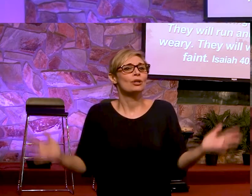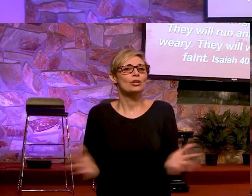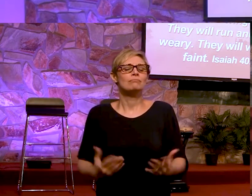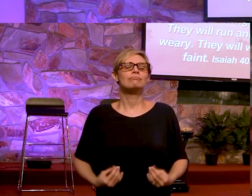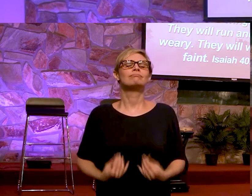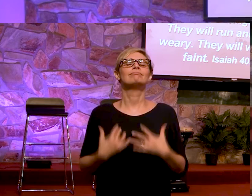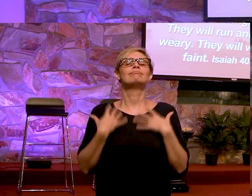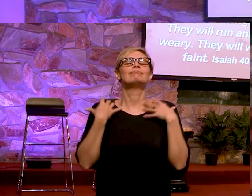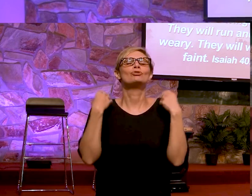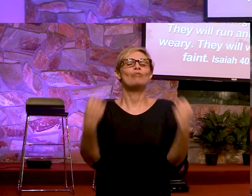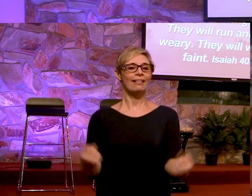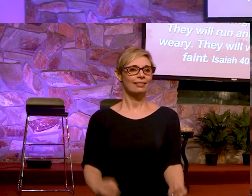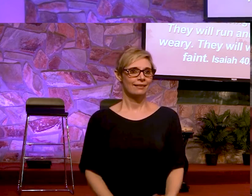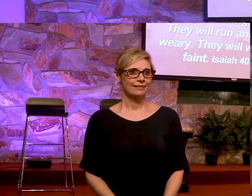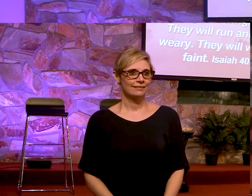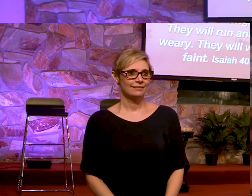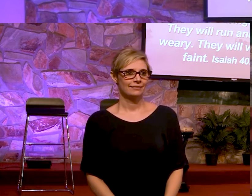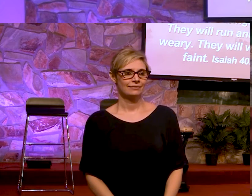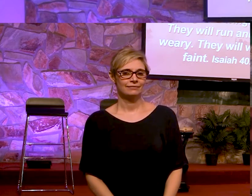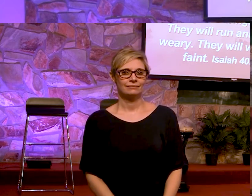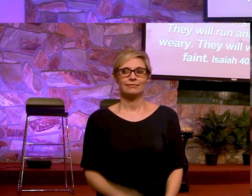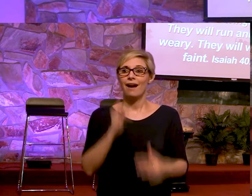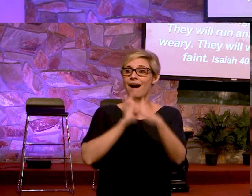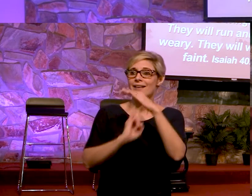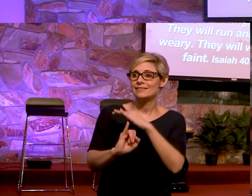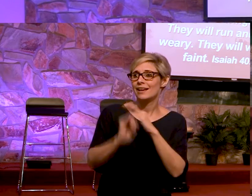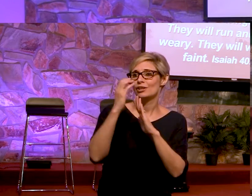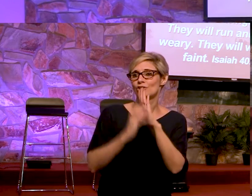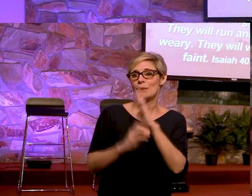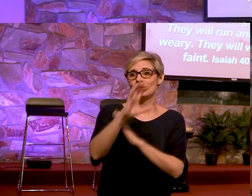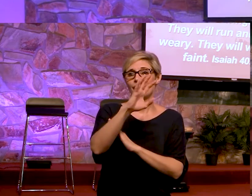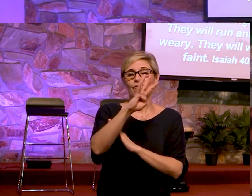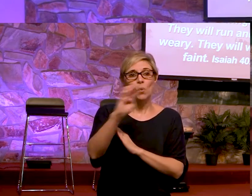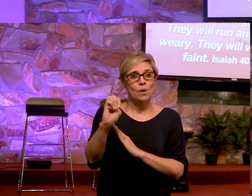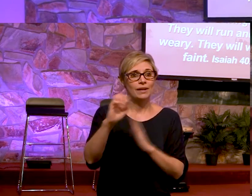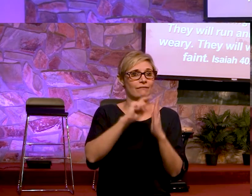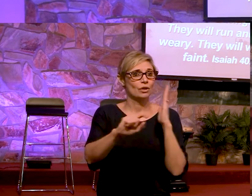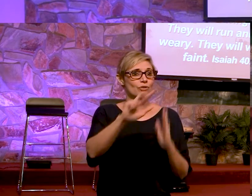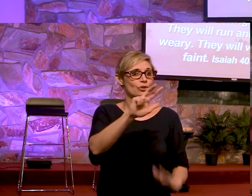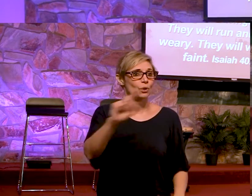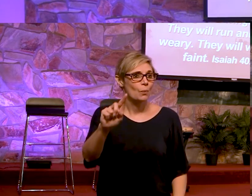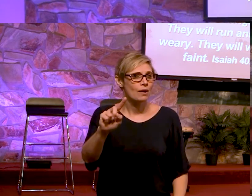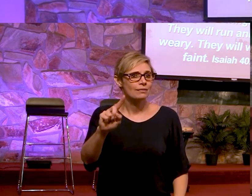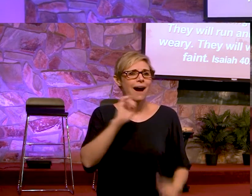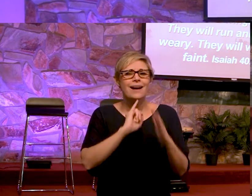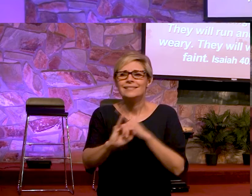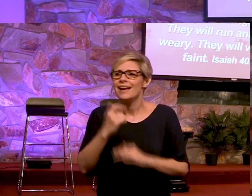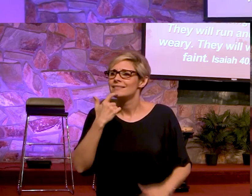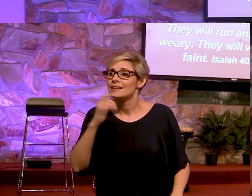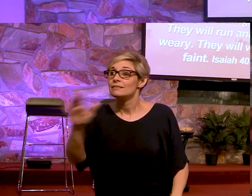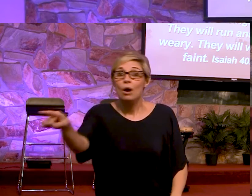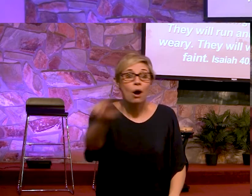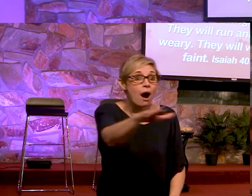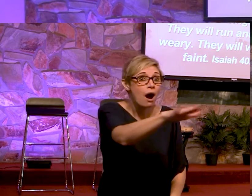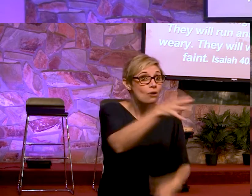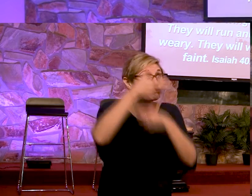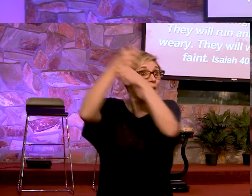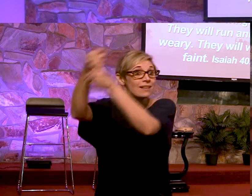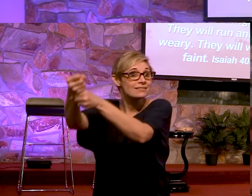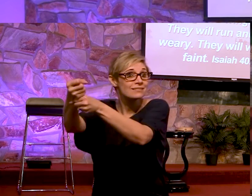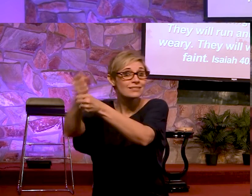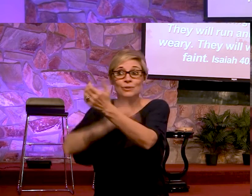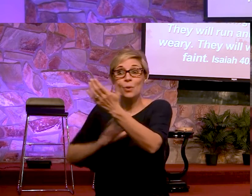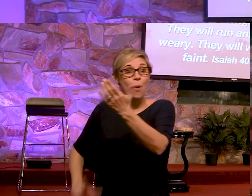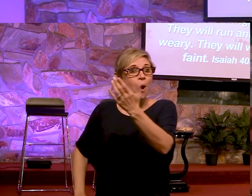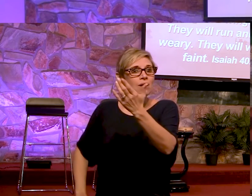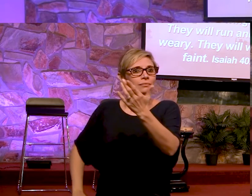me strength. Isaiah chapter 40, verse 31. Isaiah says, but those who trust in the Lord will find